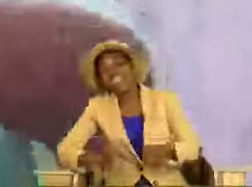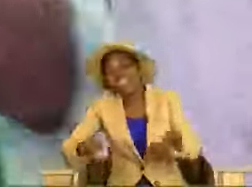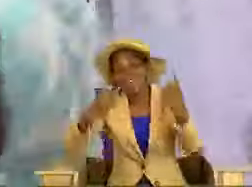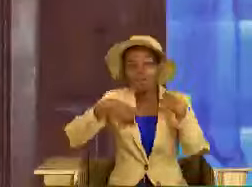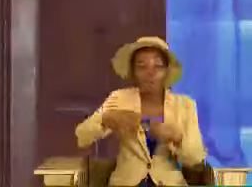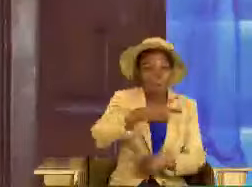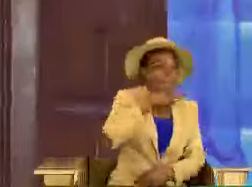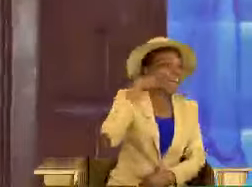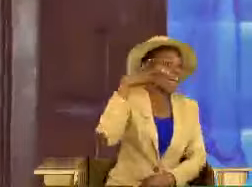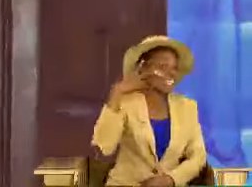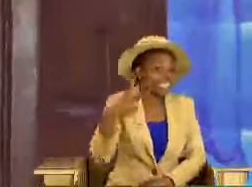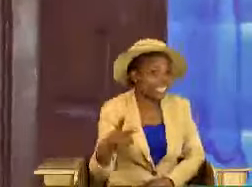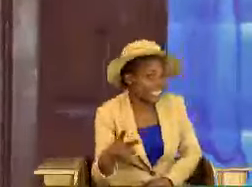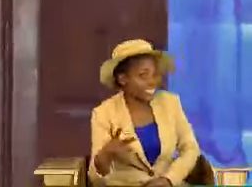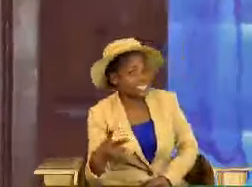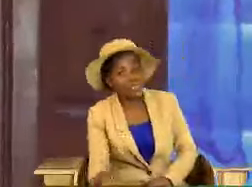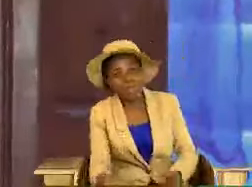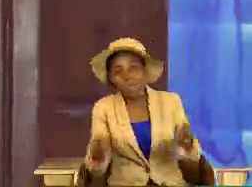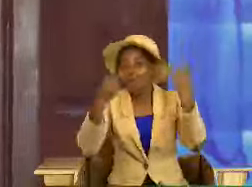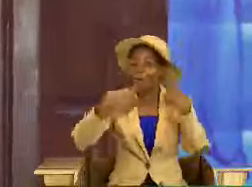see come and